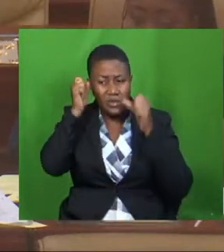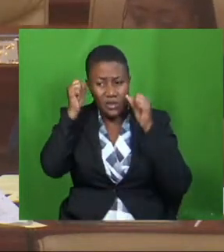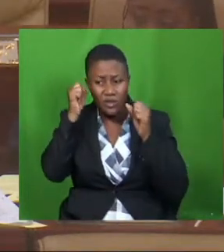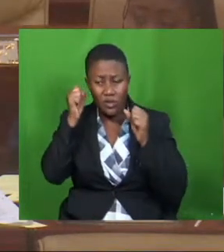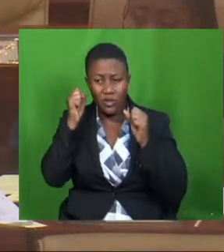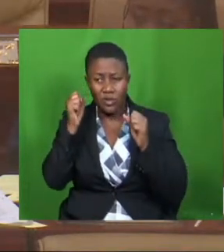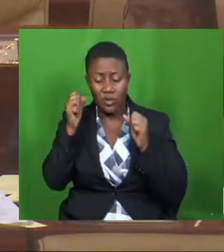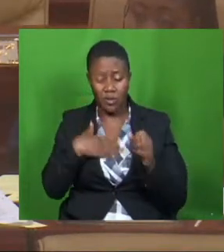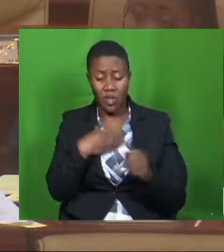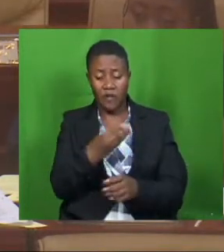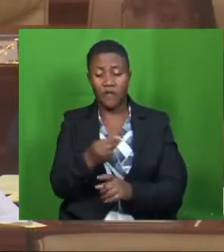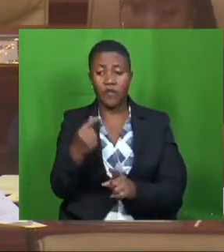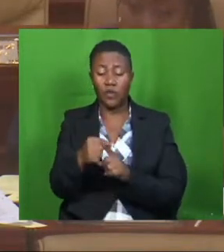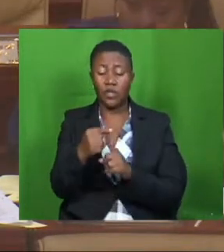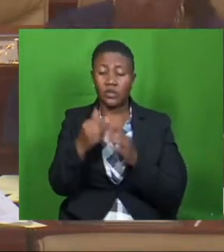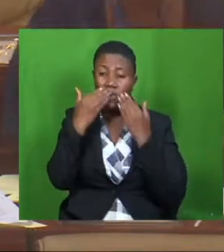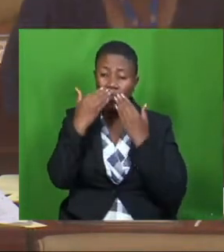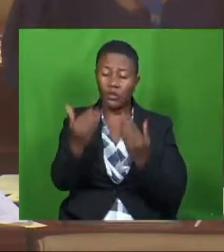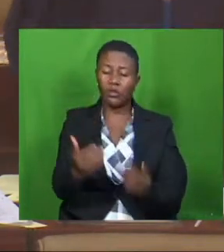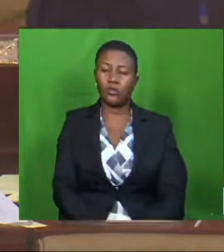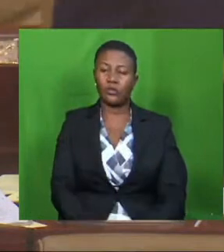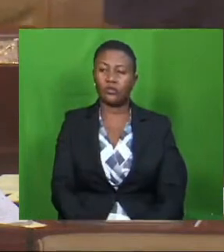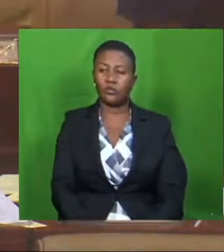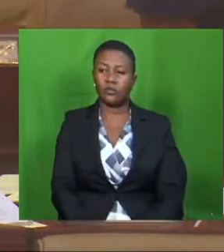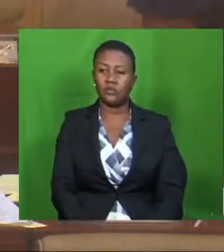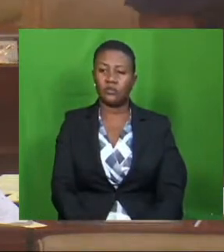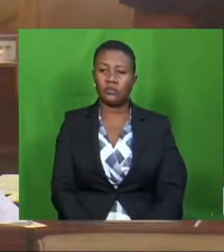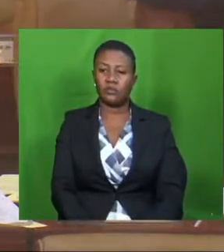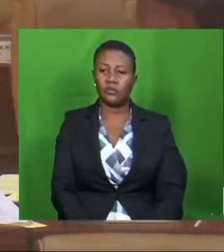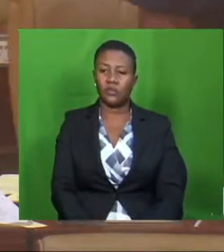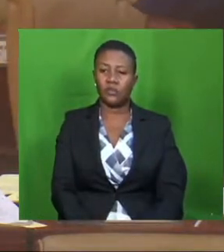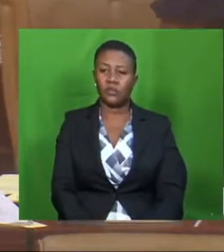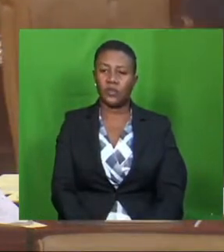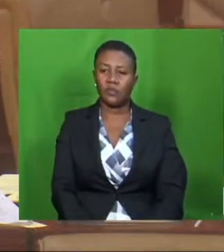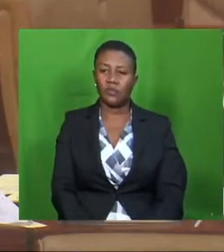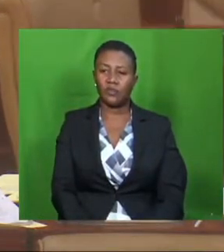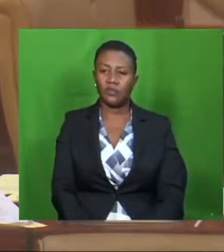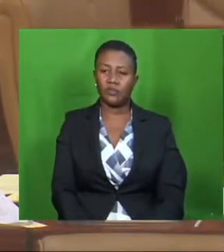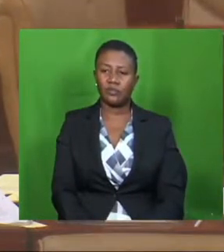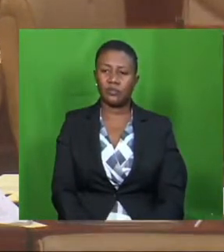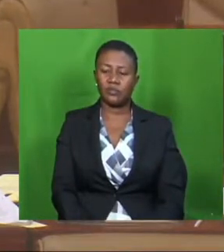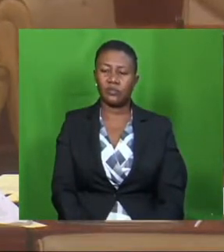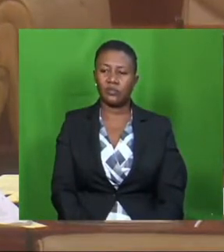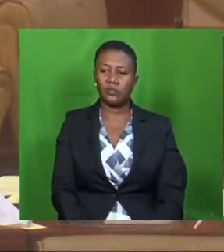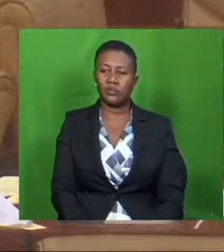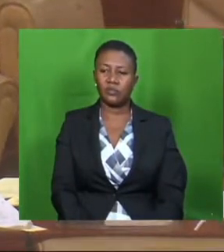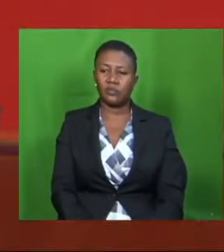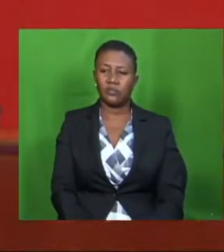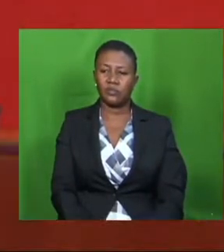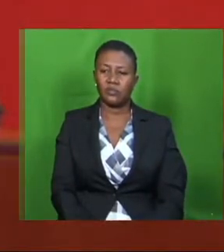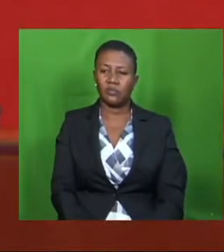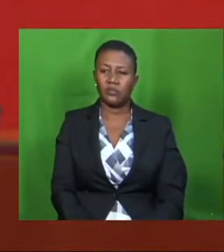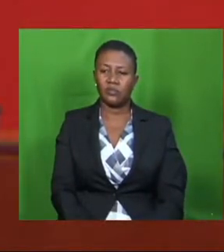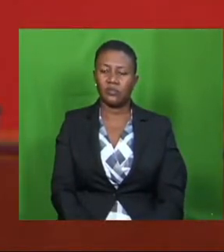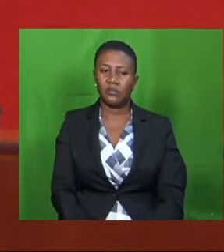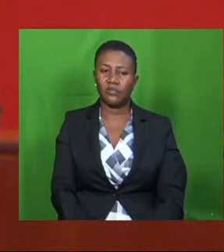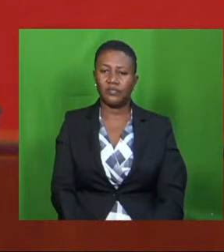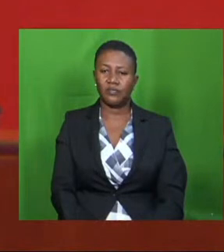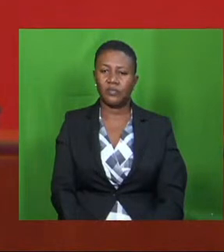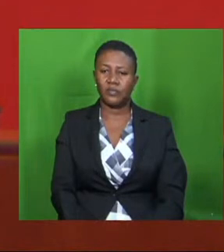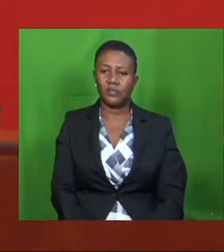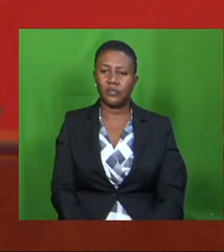right methods, and that for me is worrisome. These are institutions that are supposed to have the expertise.